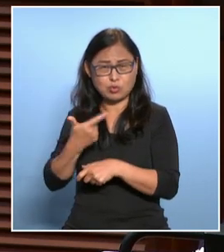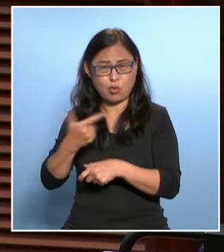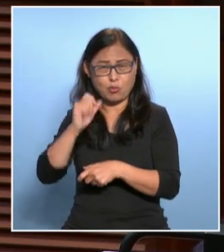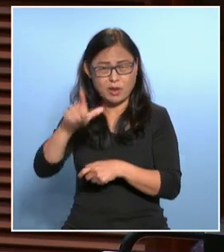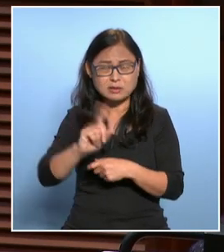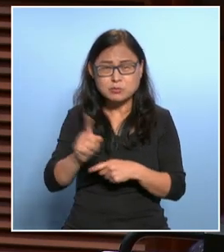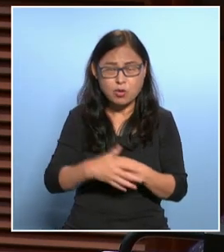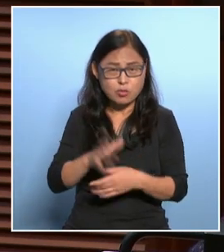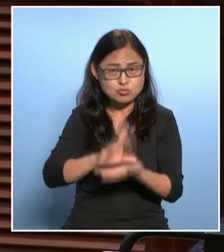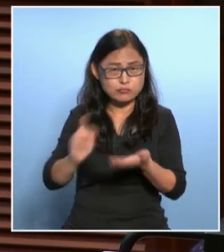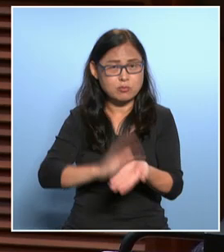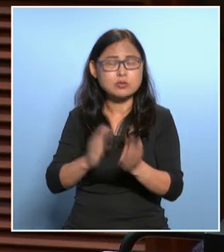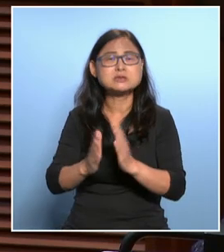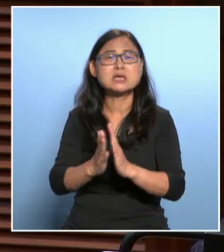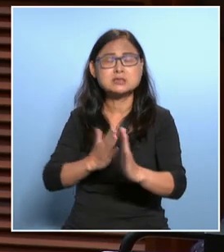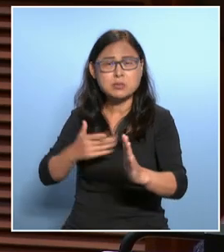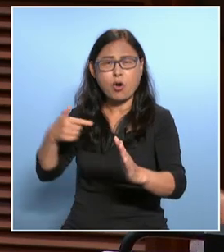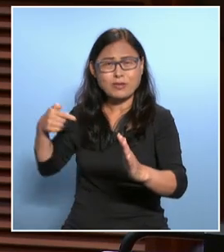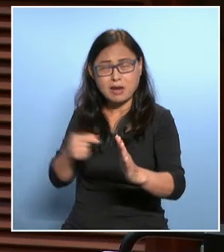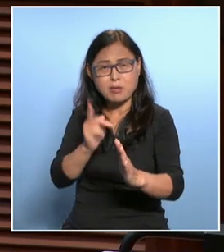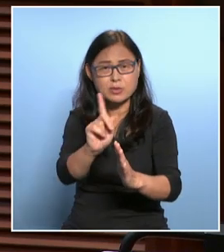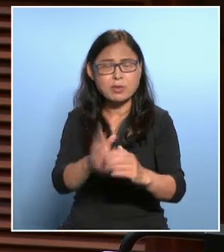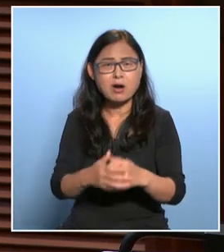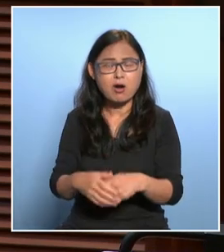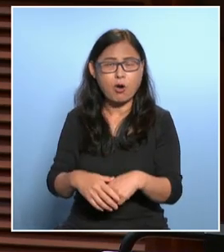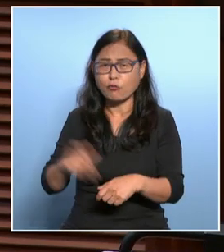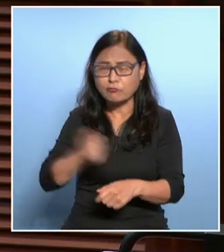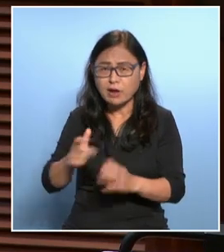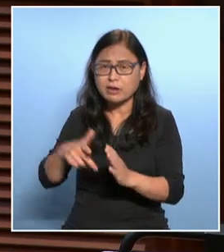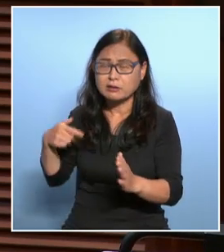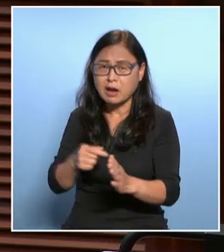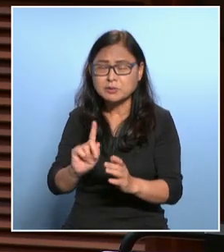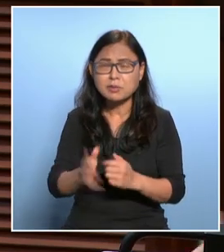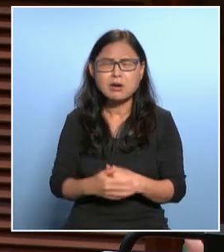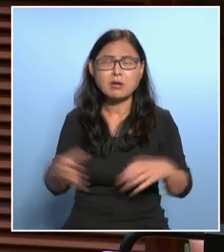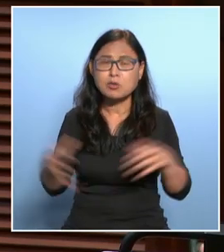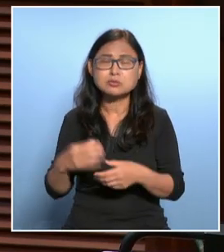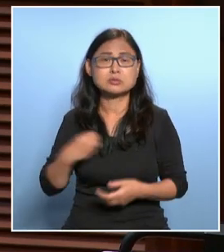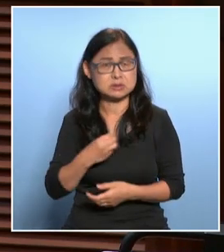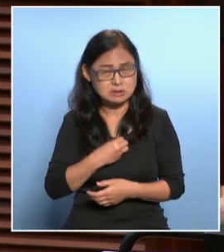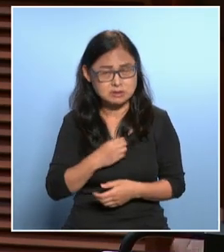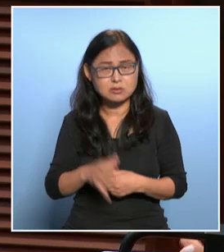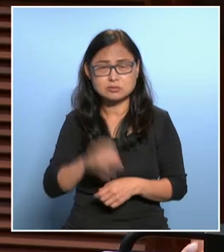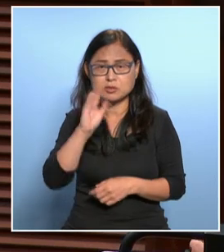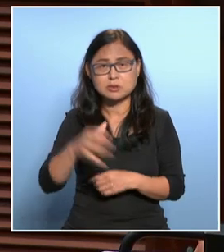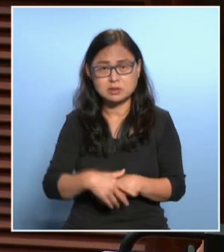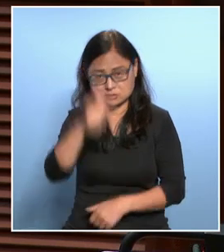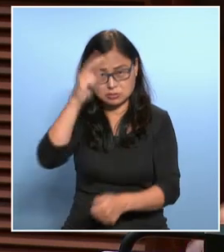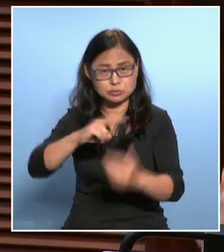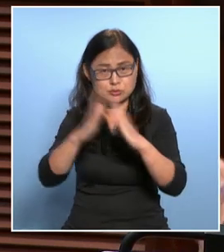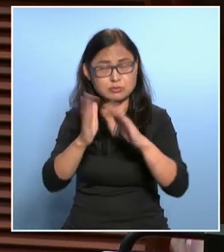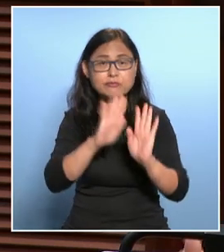far higher than the chief executive. I can't see how you can shorten the waiting time in any way. Like you have the